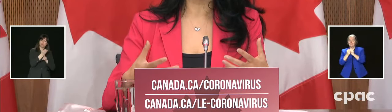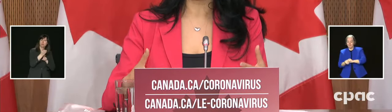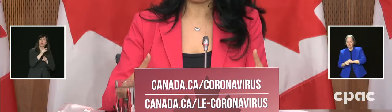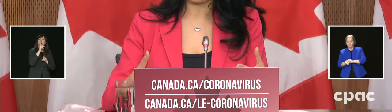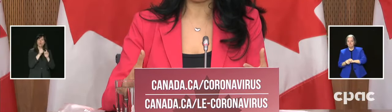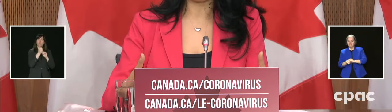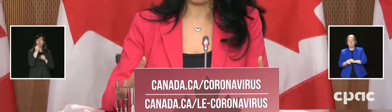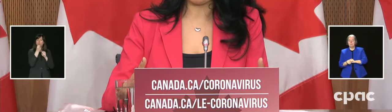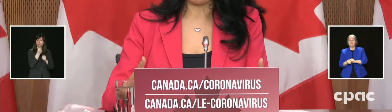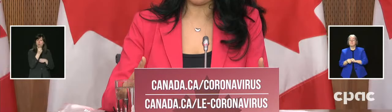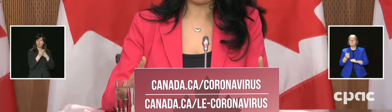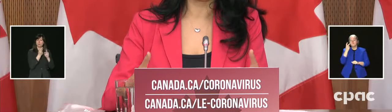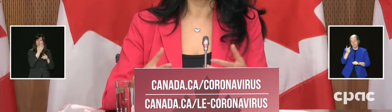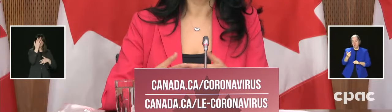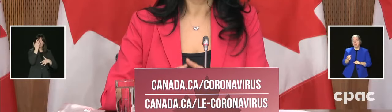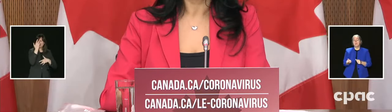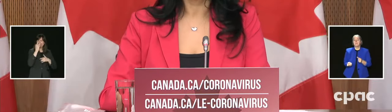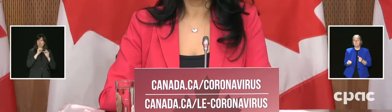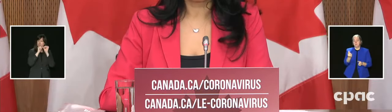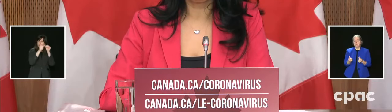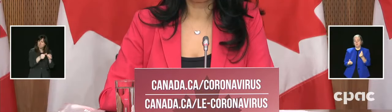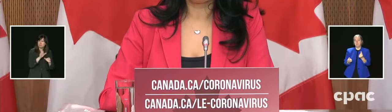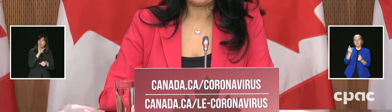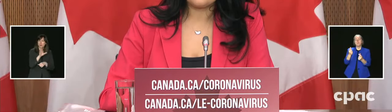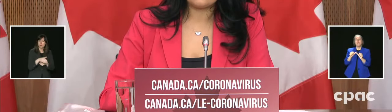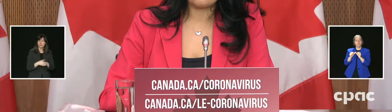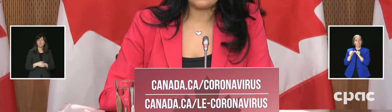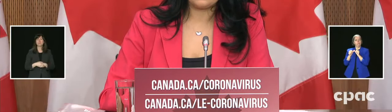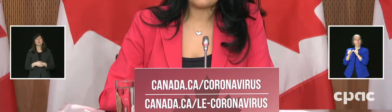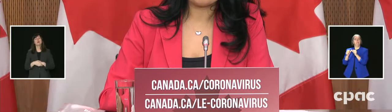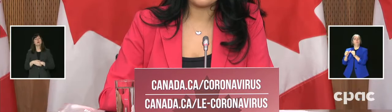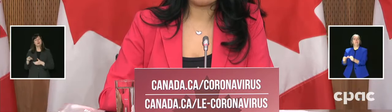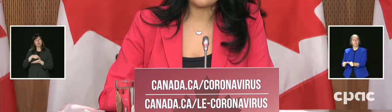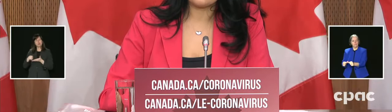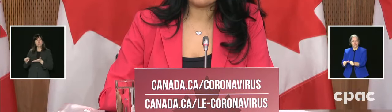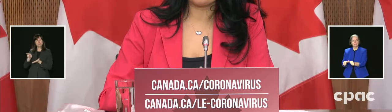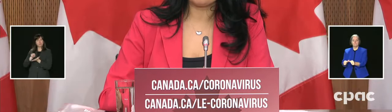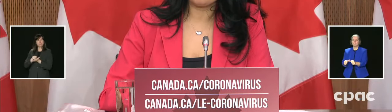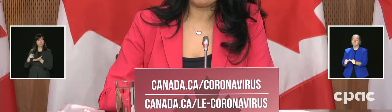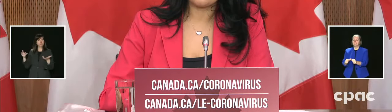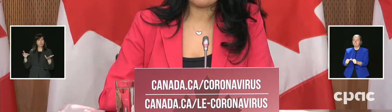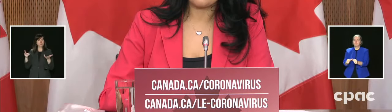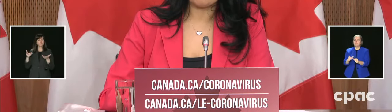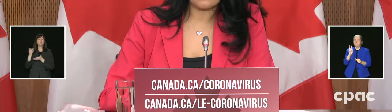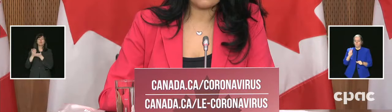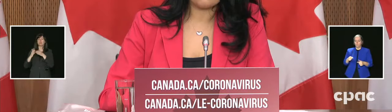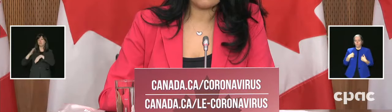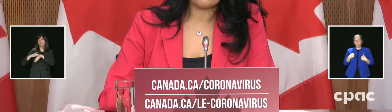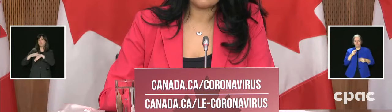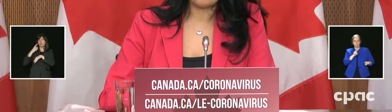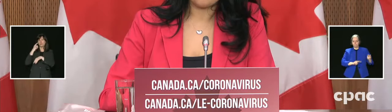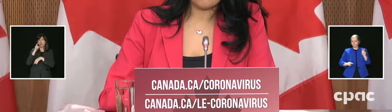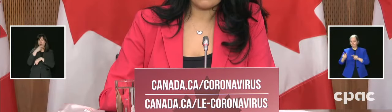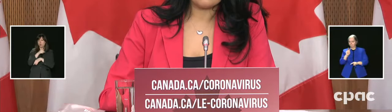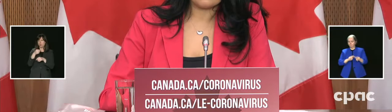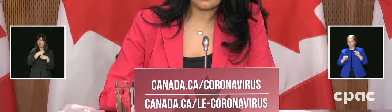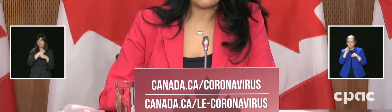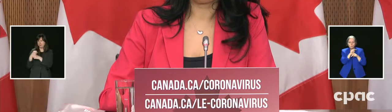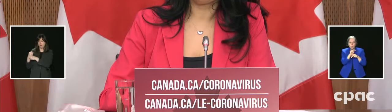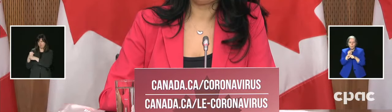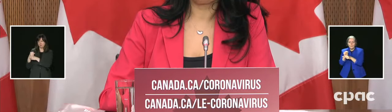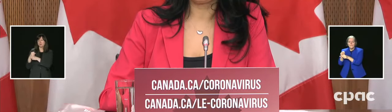fittest. So we'll see how that's going to evolve. We published this week advice to manufacturers